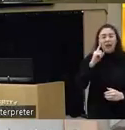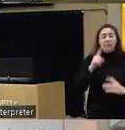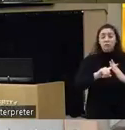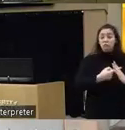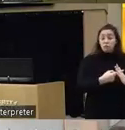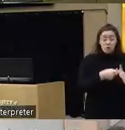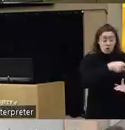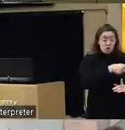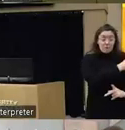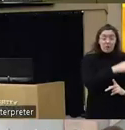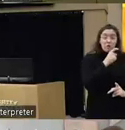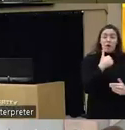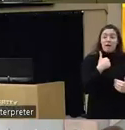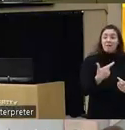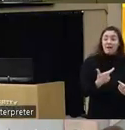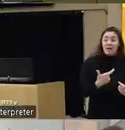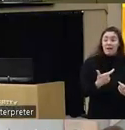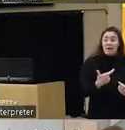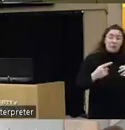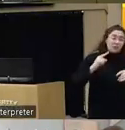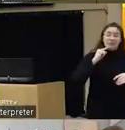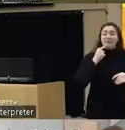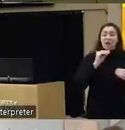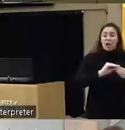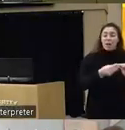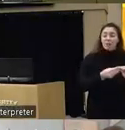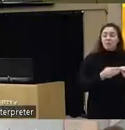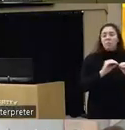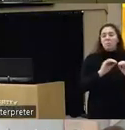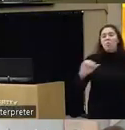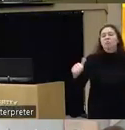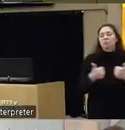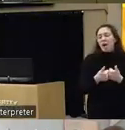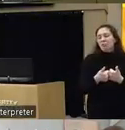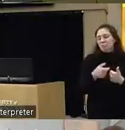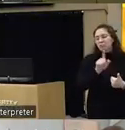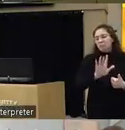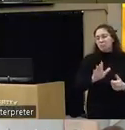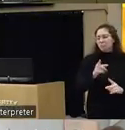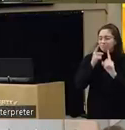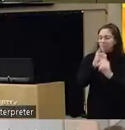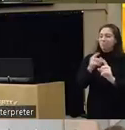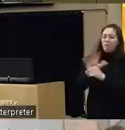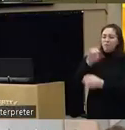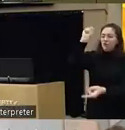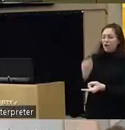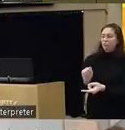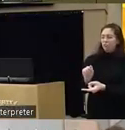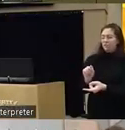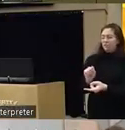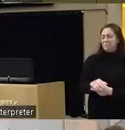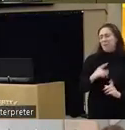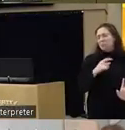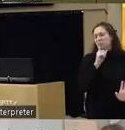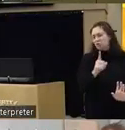patients who maybe have higher severity scores, we may be a bit more challenged in reaching that full reduction, although I'm sure